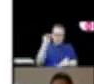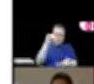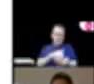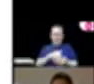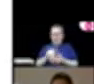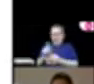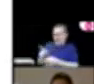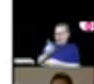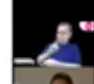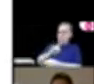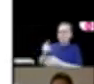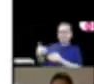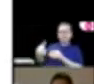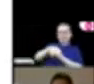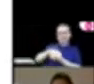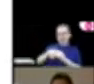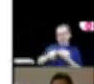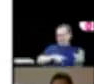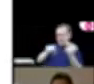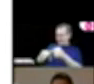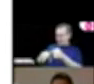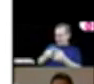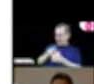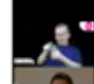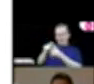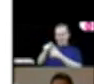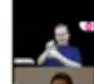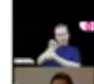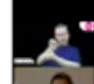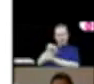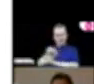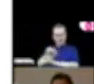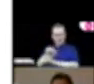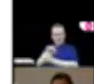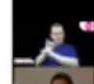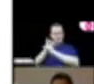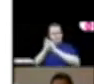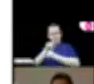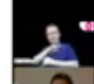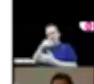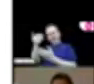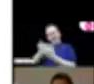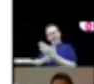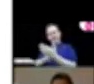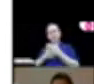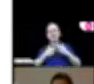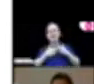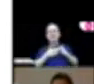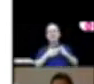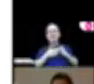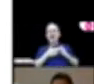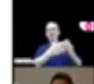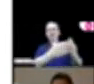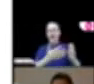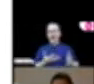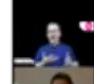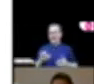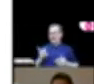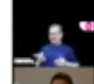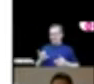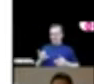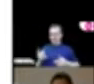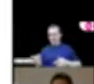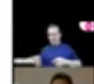woman and you put the person in detention simply because their cases were fast-tracked. They didn't have enough